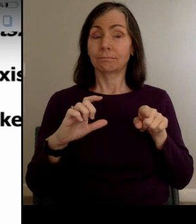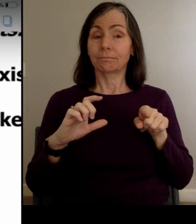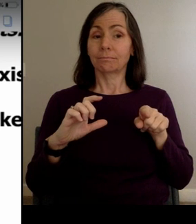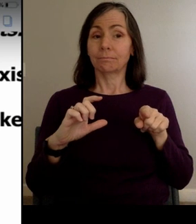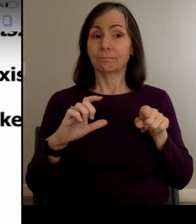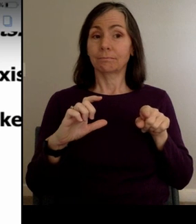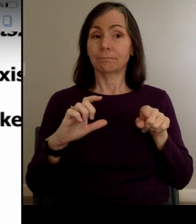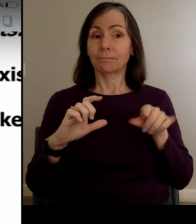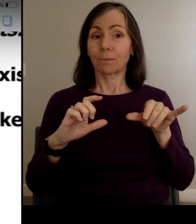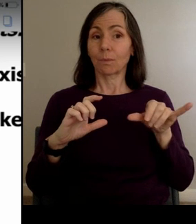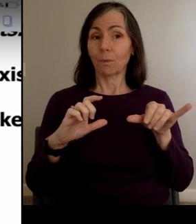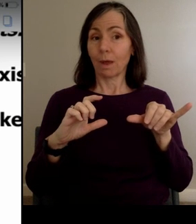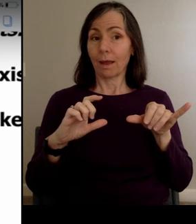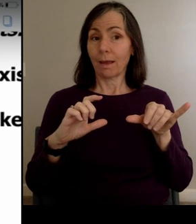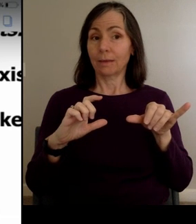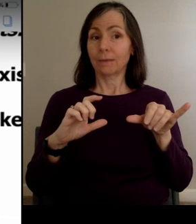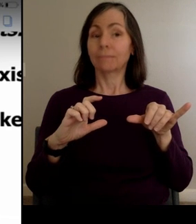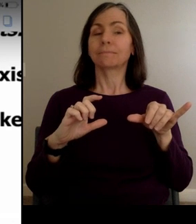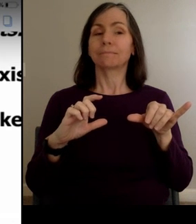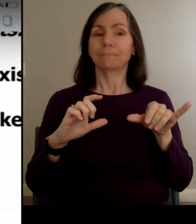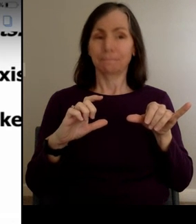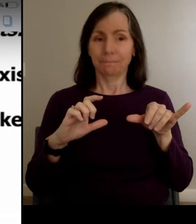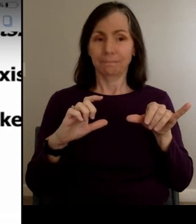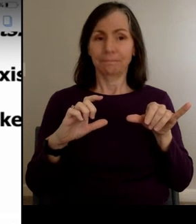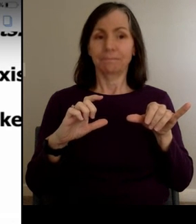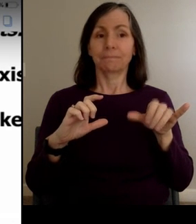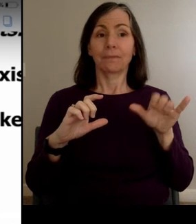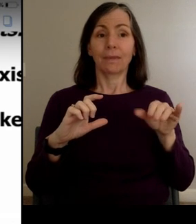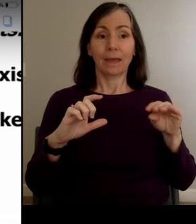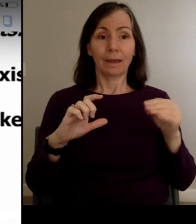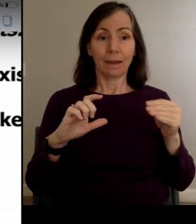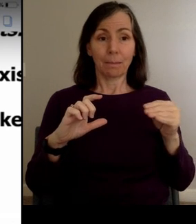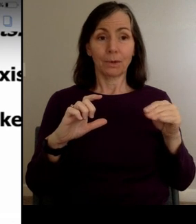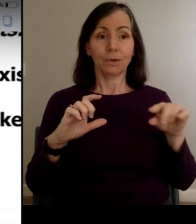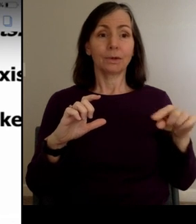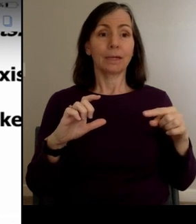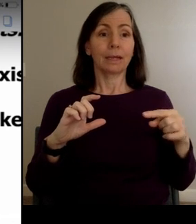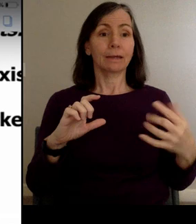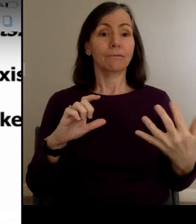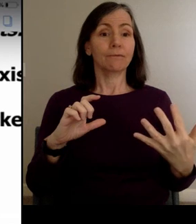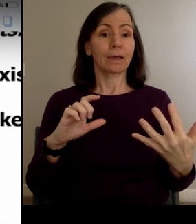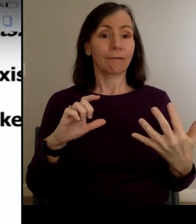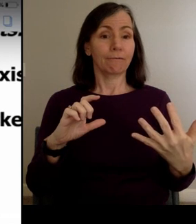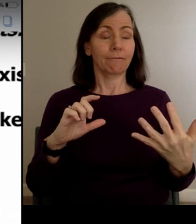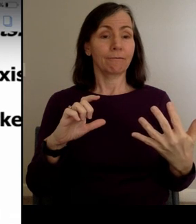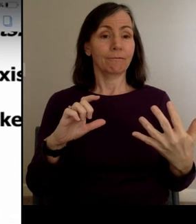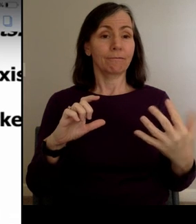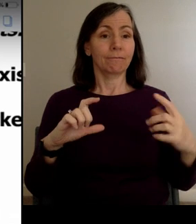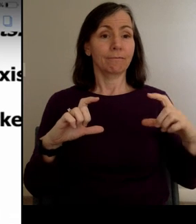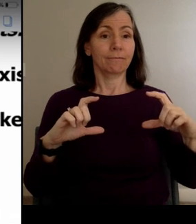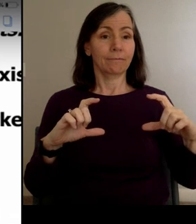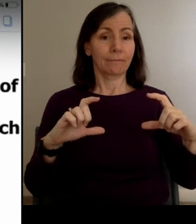And the second part is our y, which is negative 5.